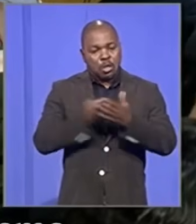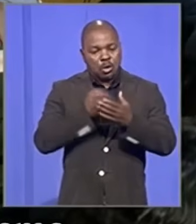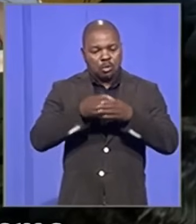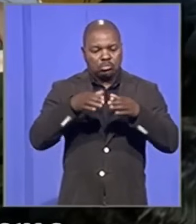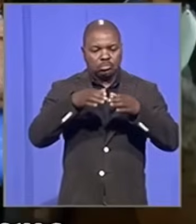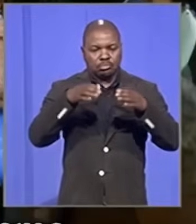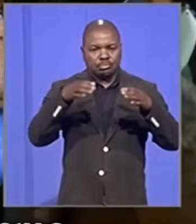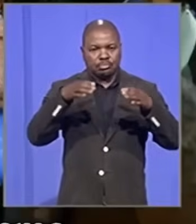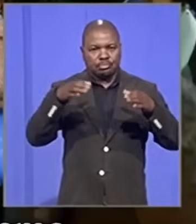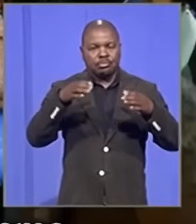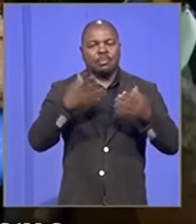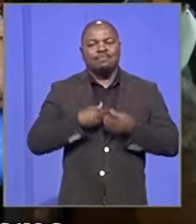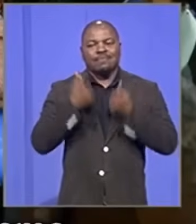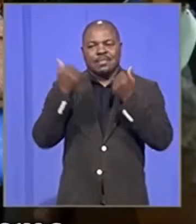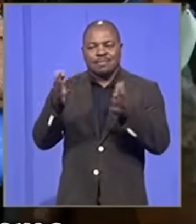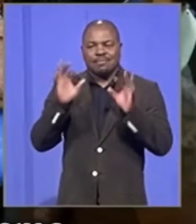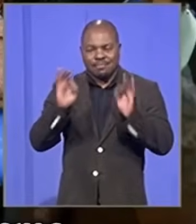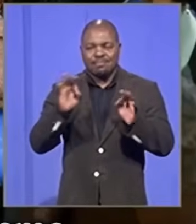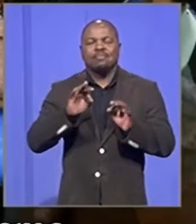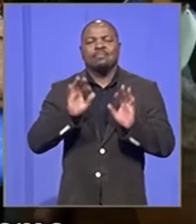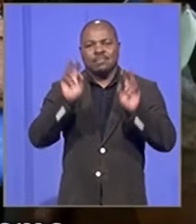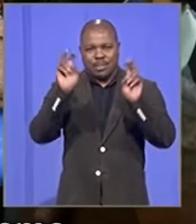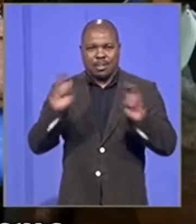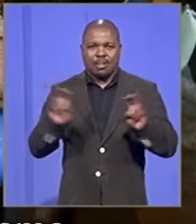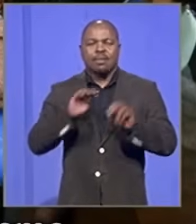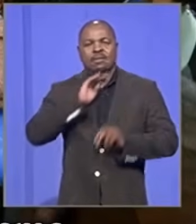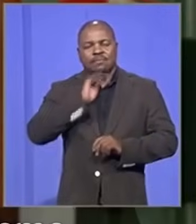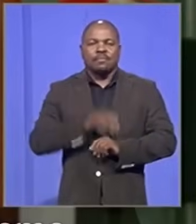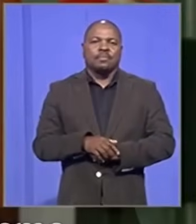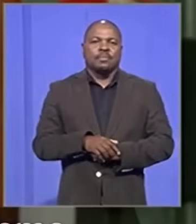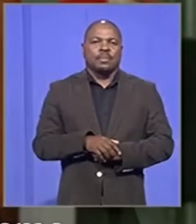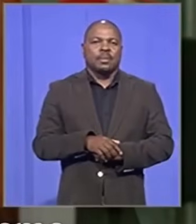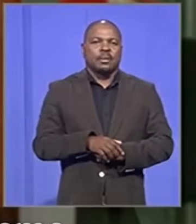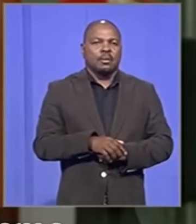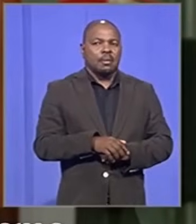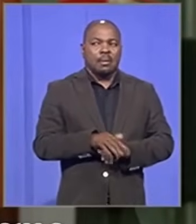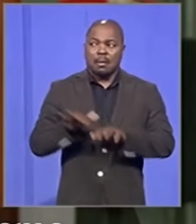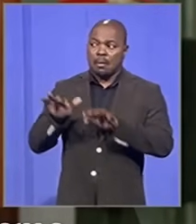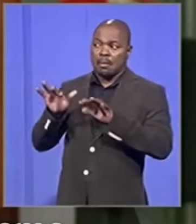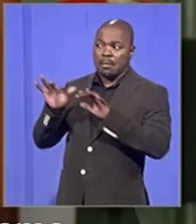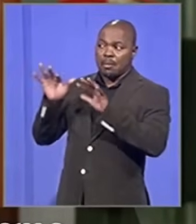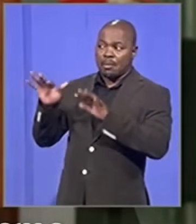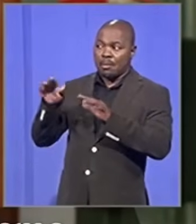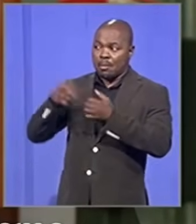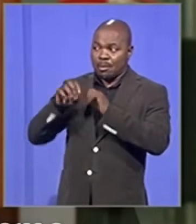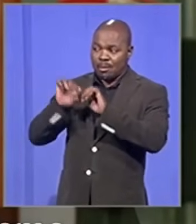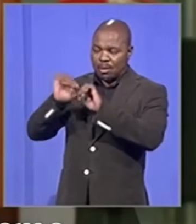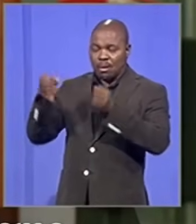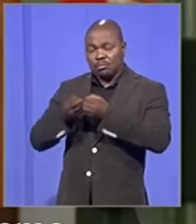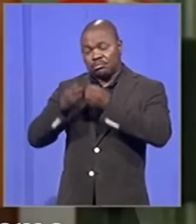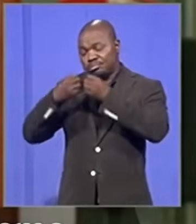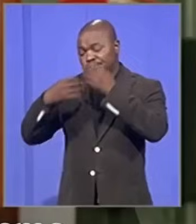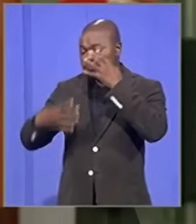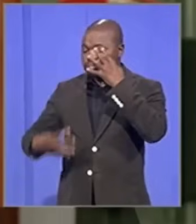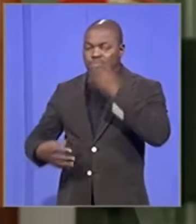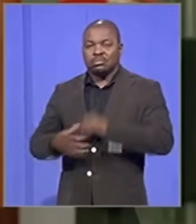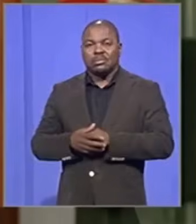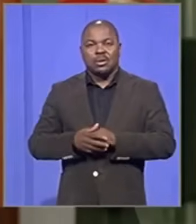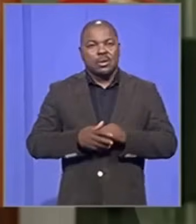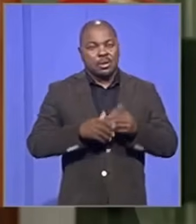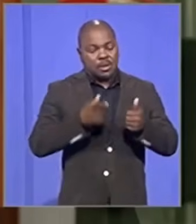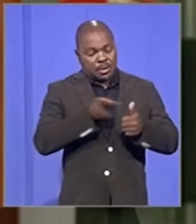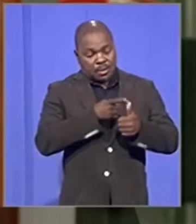ikonomi ka go aba mohlagase o tshepegago. The problems of our people are many. We have to